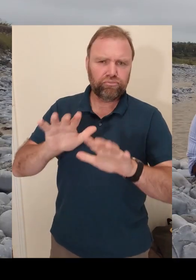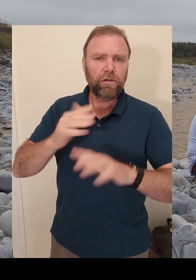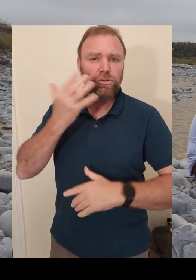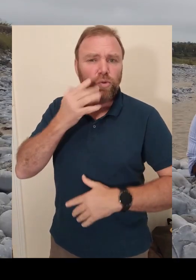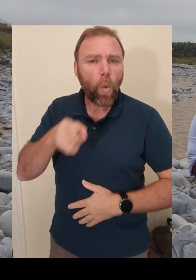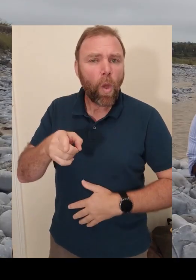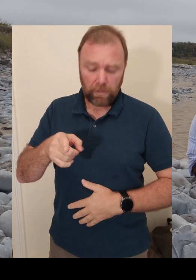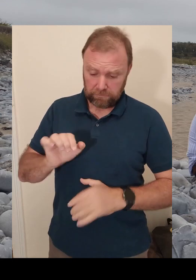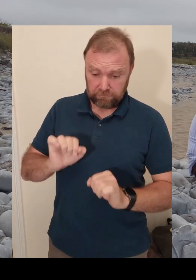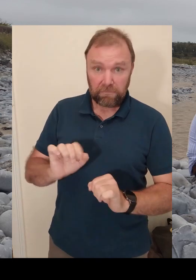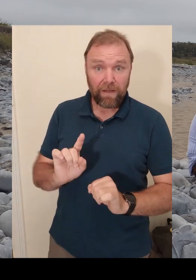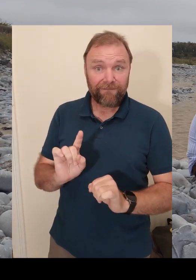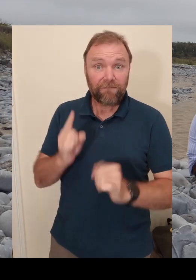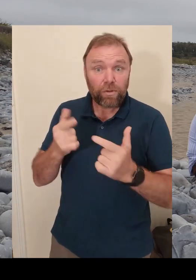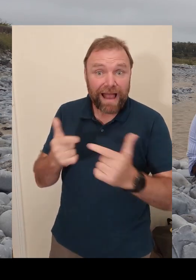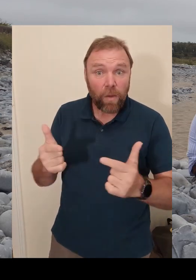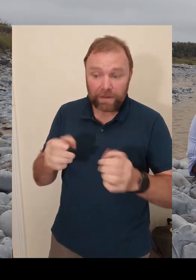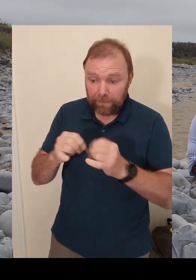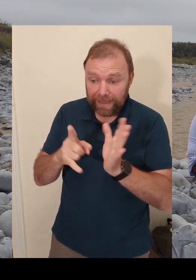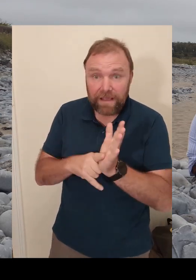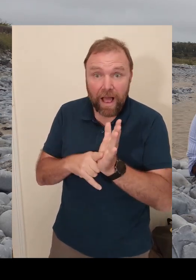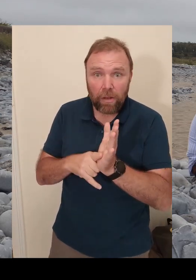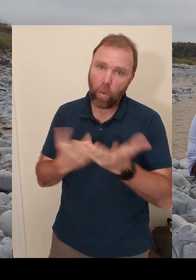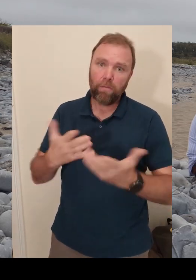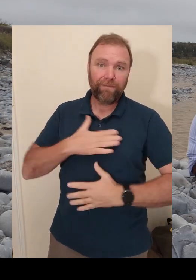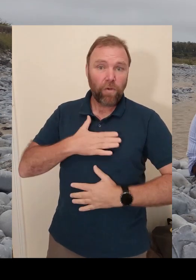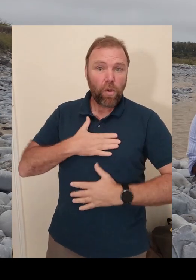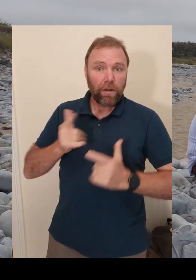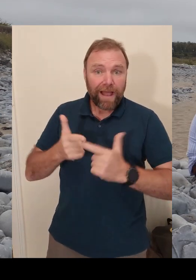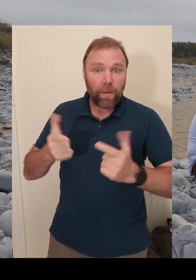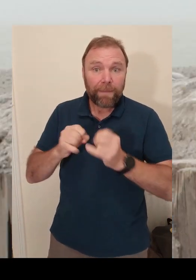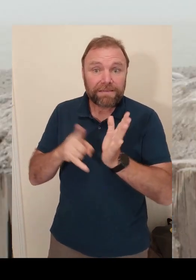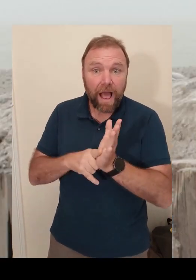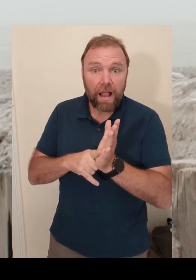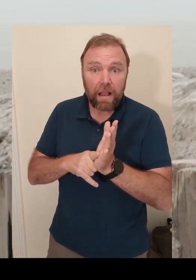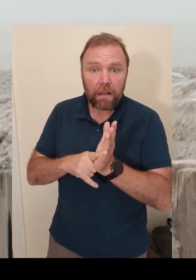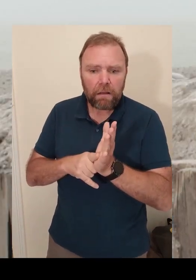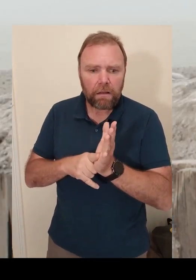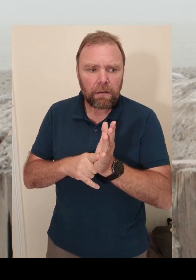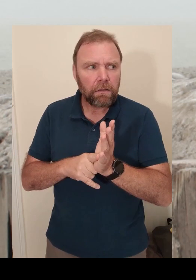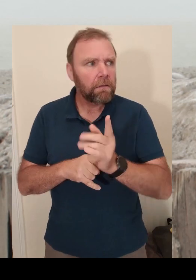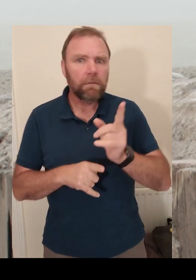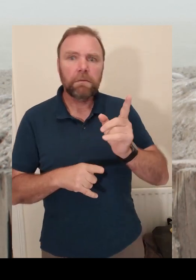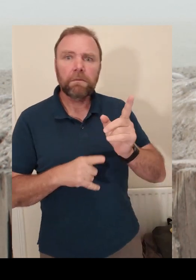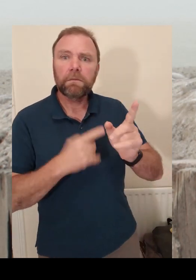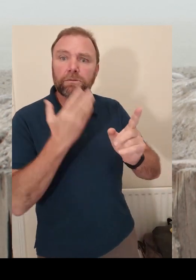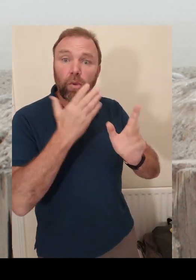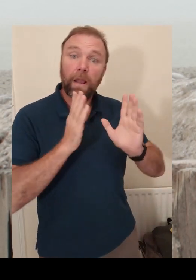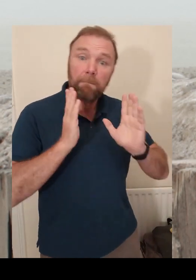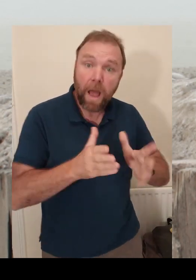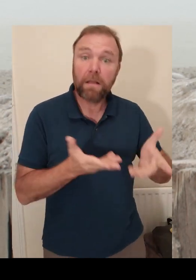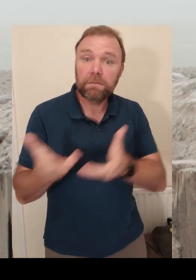if they go to a school and their first language or preferred language is British Sign Language, there's no